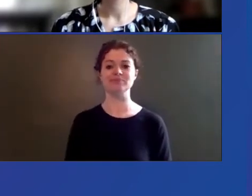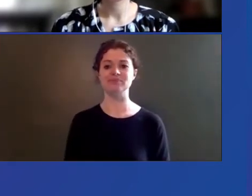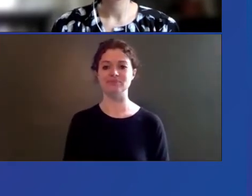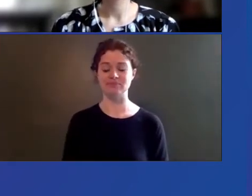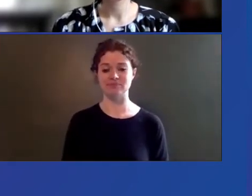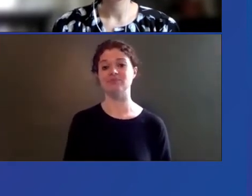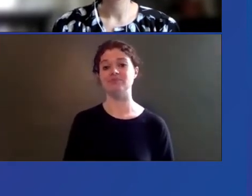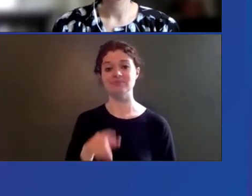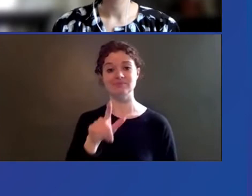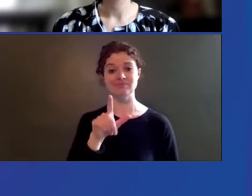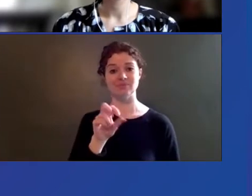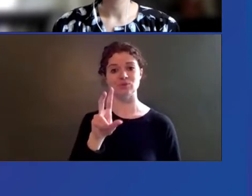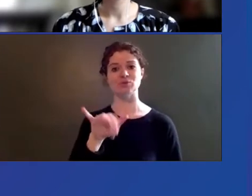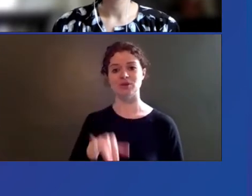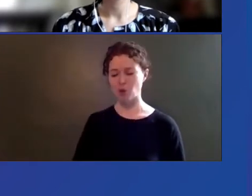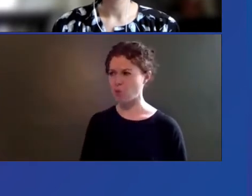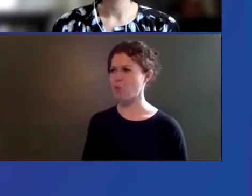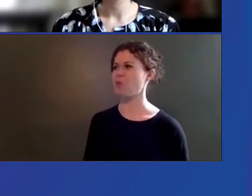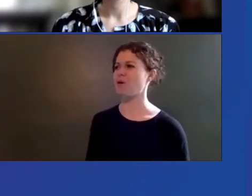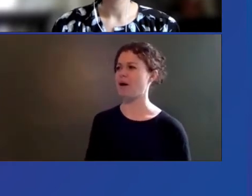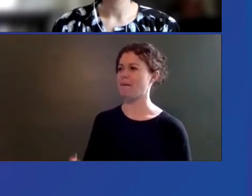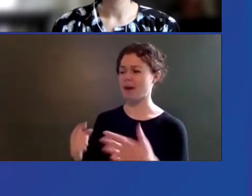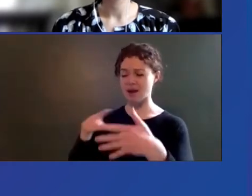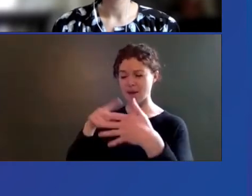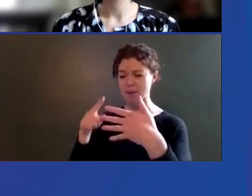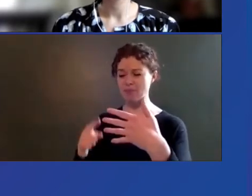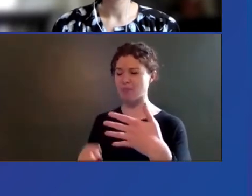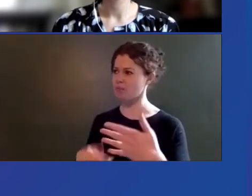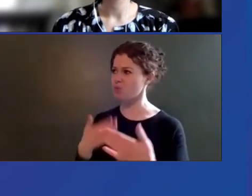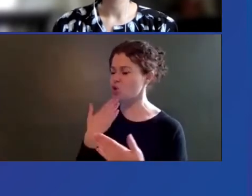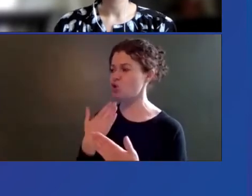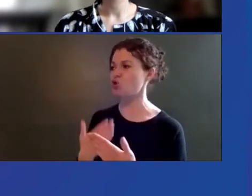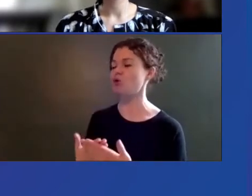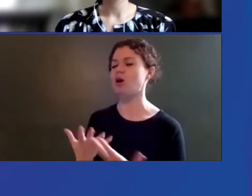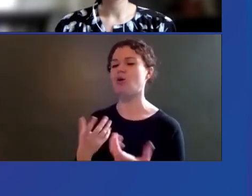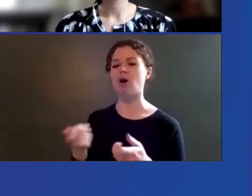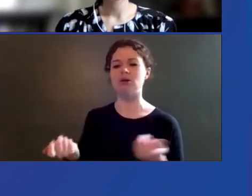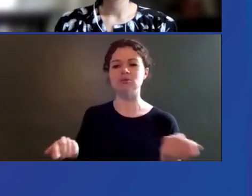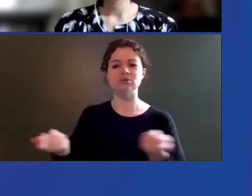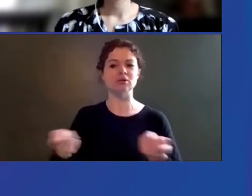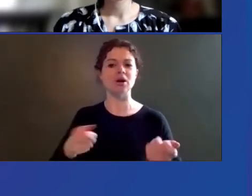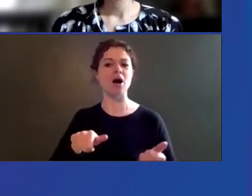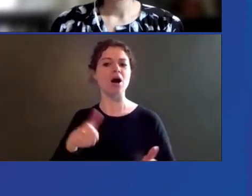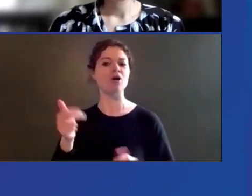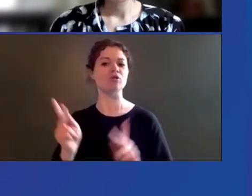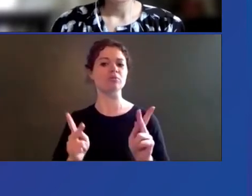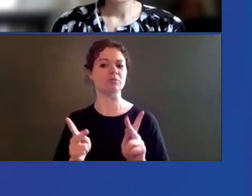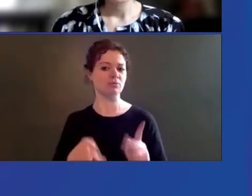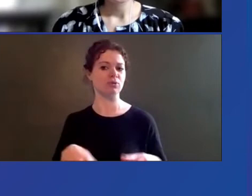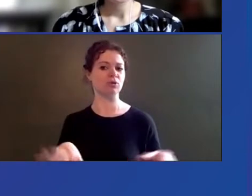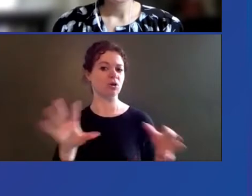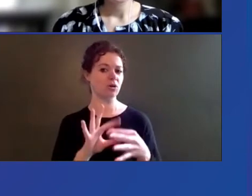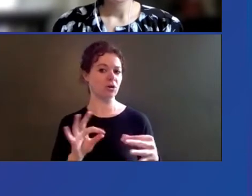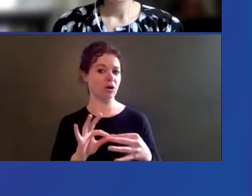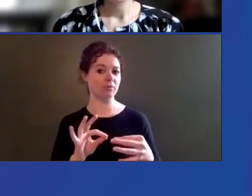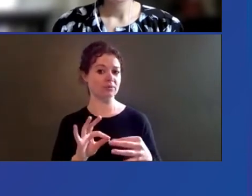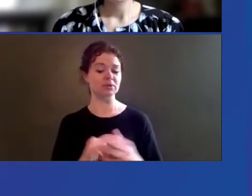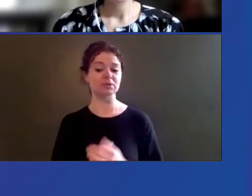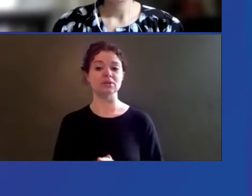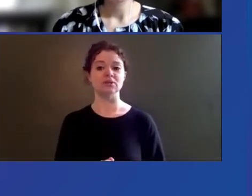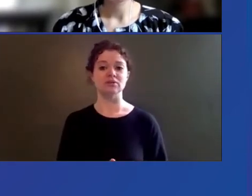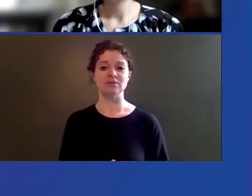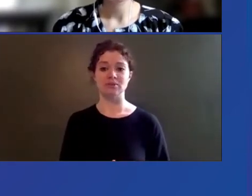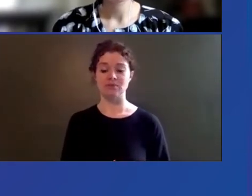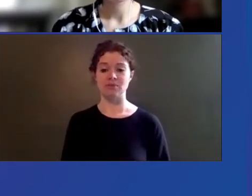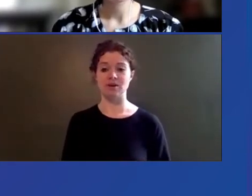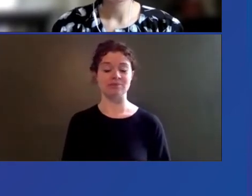You made so many good points, and I want to follow up on it, maybe draw others into the conversation, because, well, first of all, I don't want to let that one go,